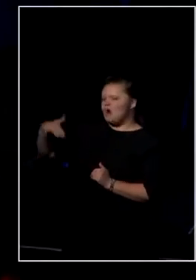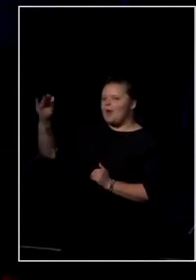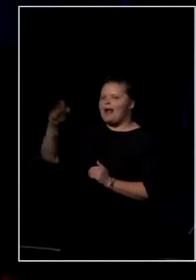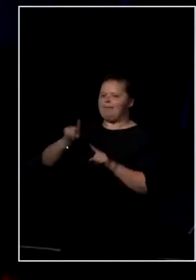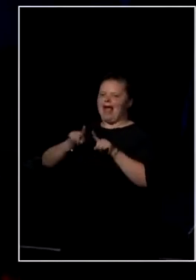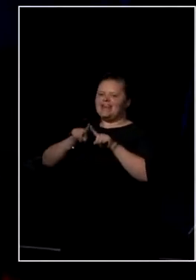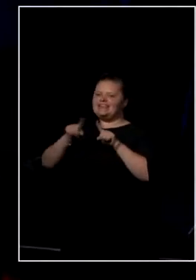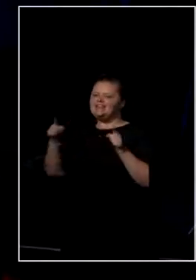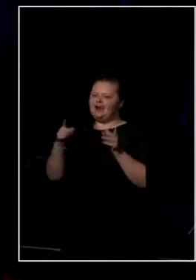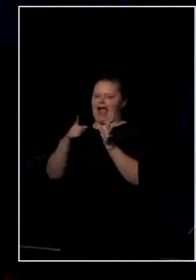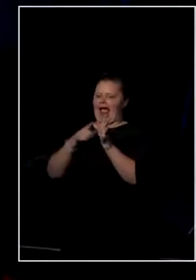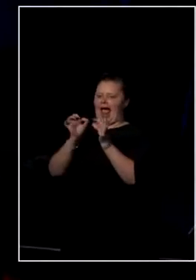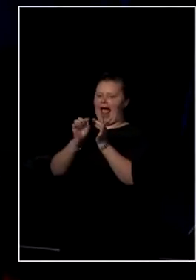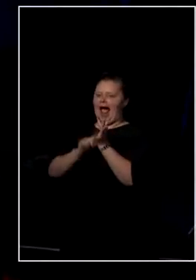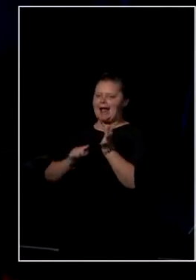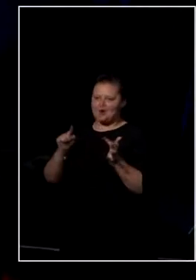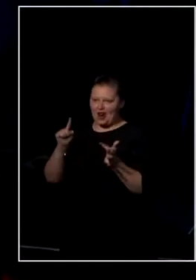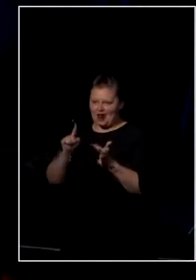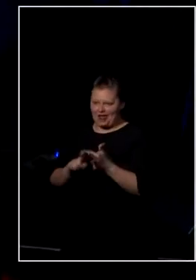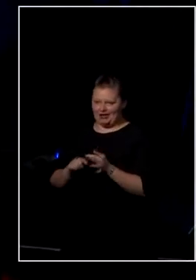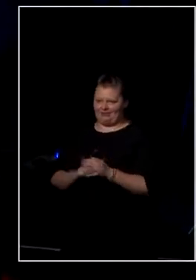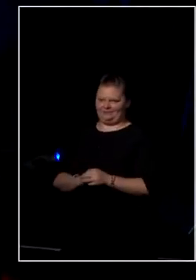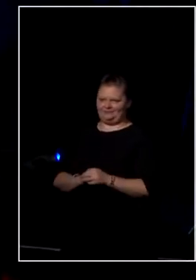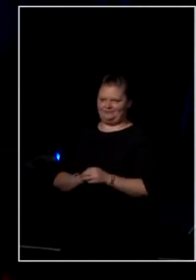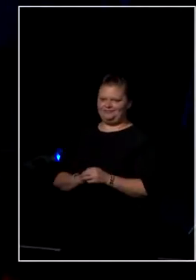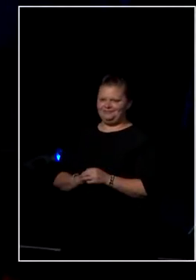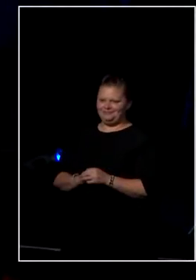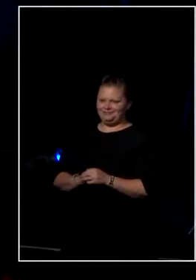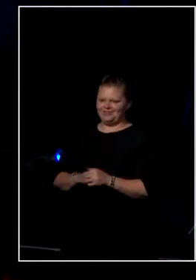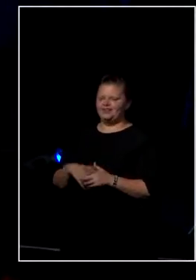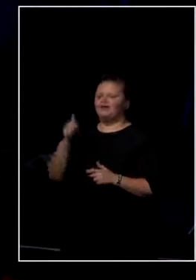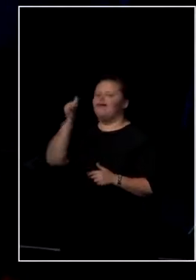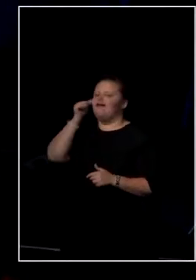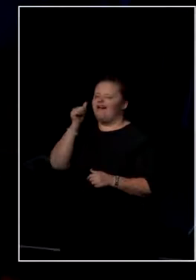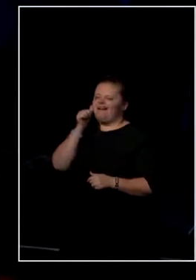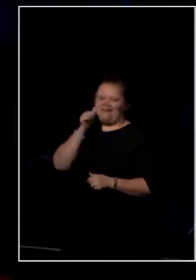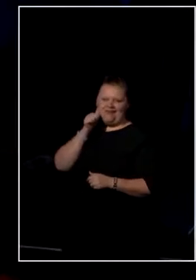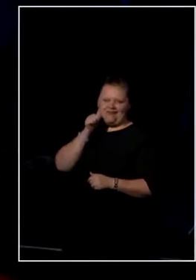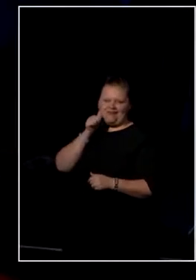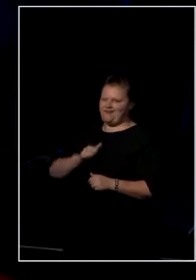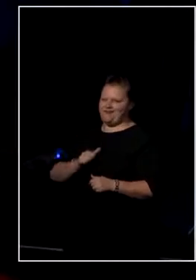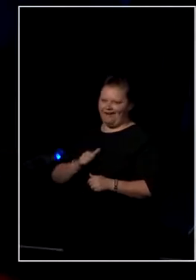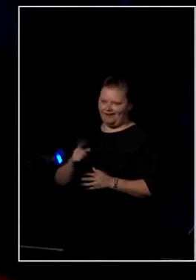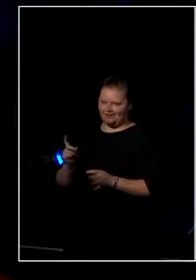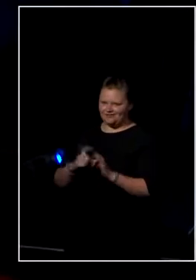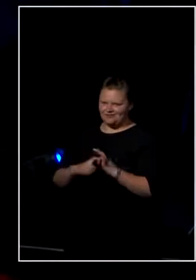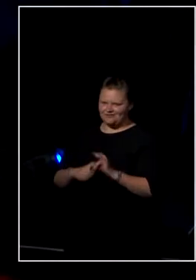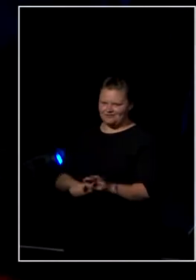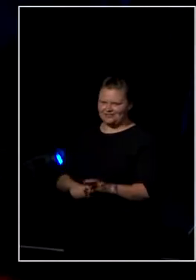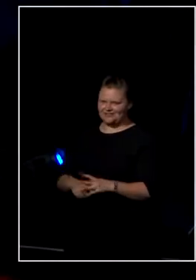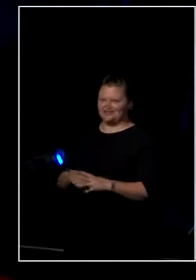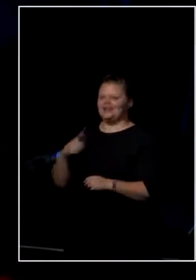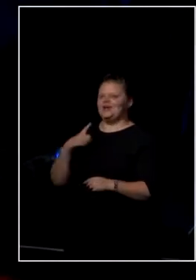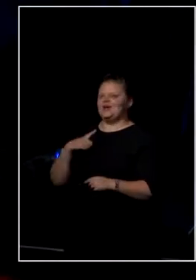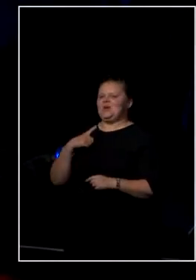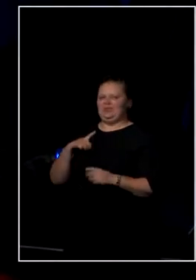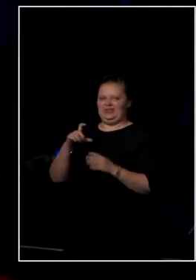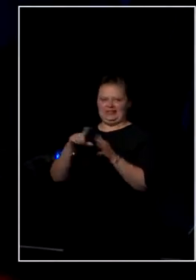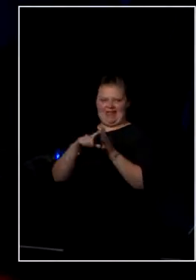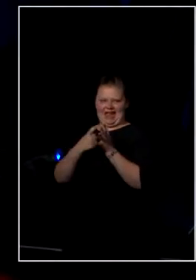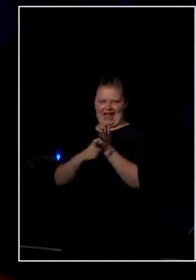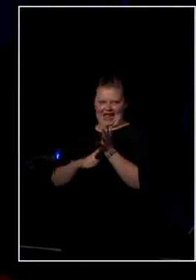Okay, so Carly is asking, as now I understand, a very smart-ass question. because Carly has faced a lot